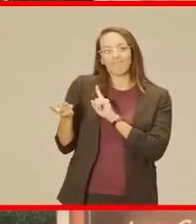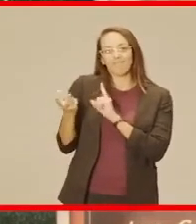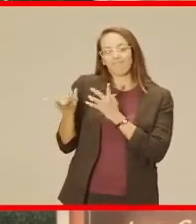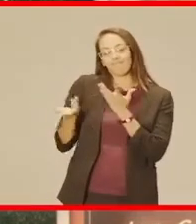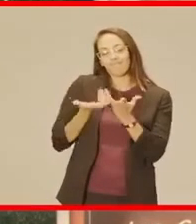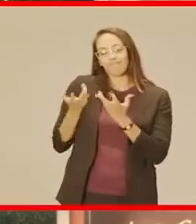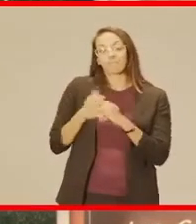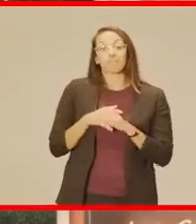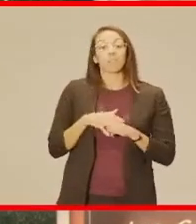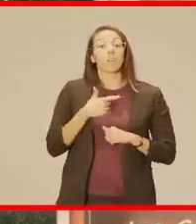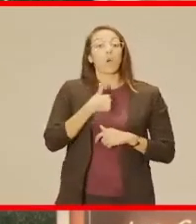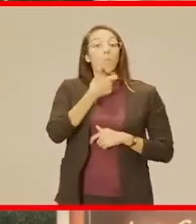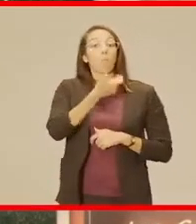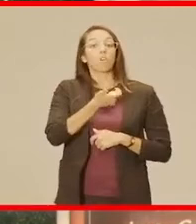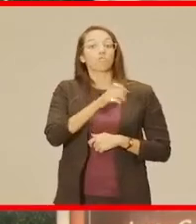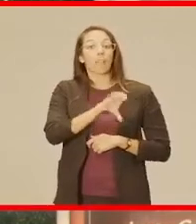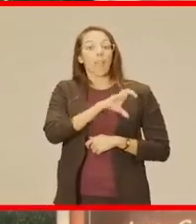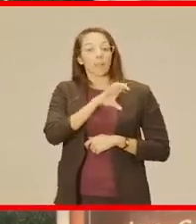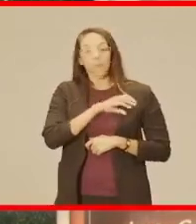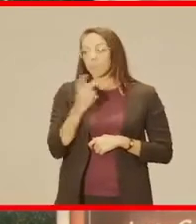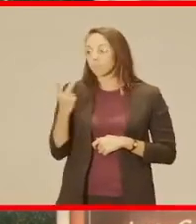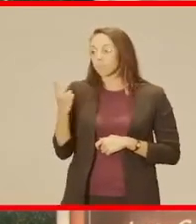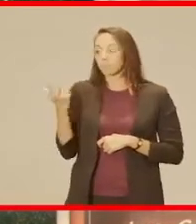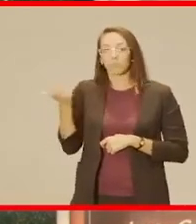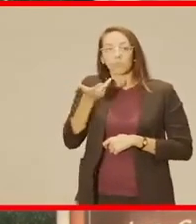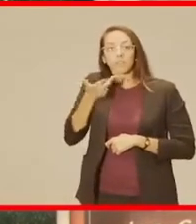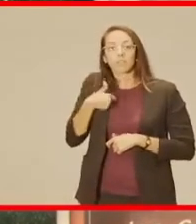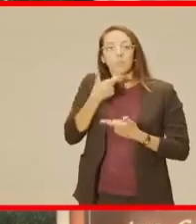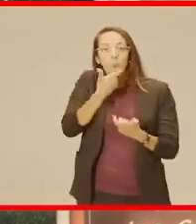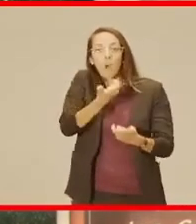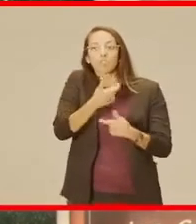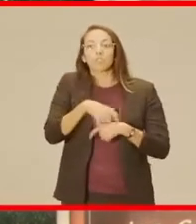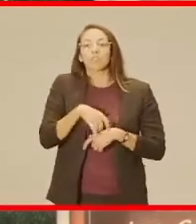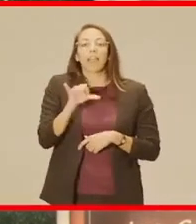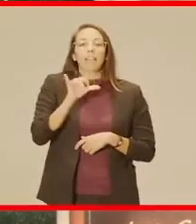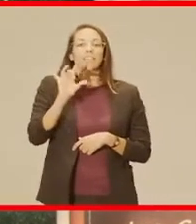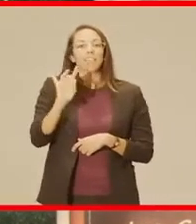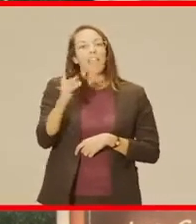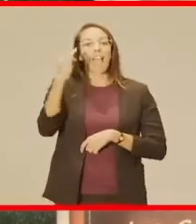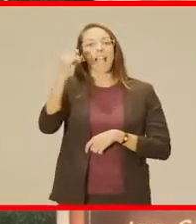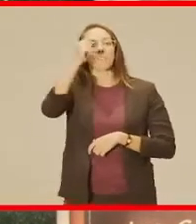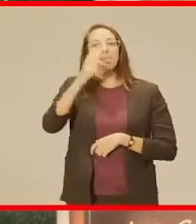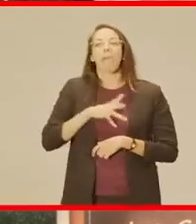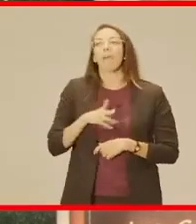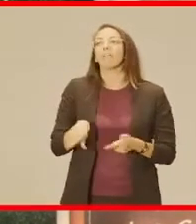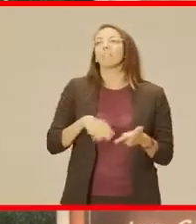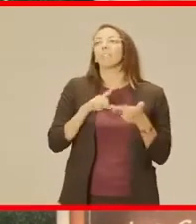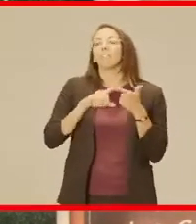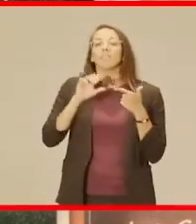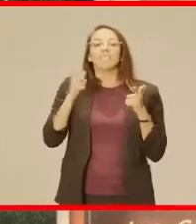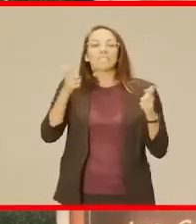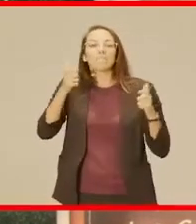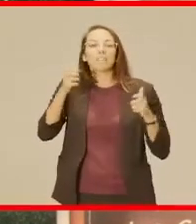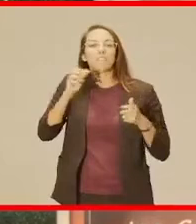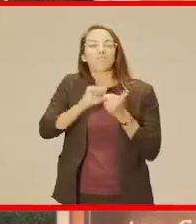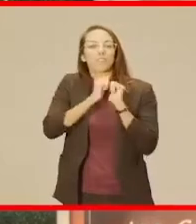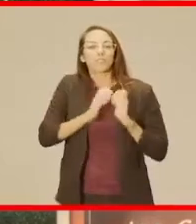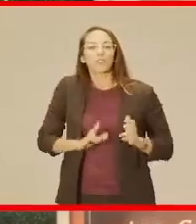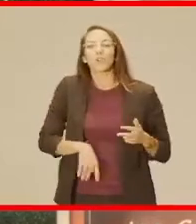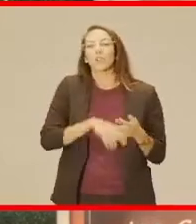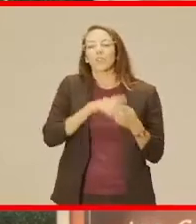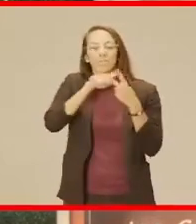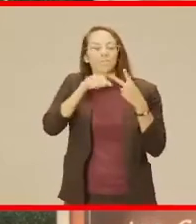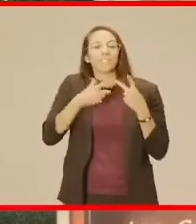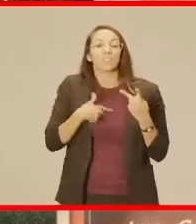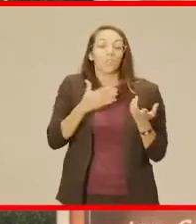anime, where I was watching shows like The Eighth Man and Speed Racer. So to let you know